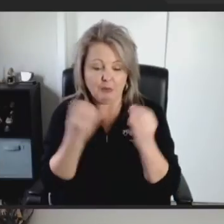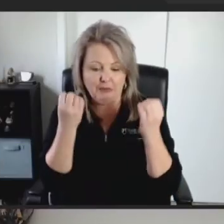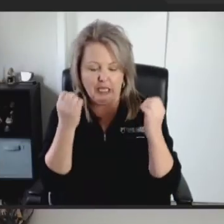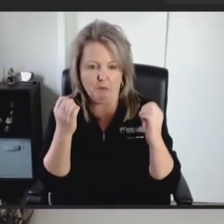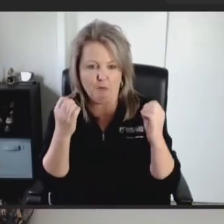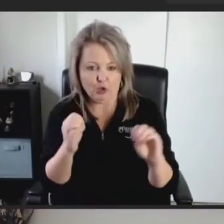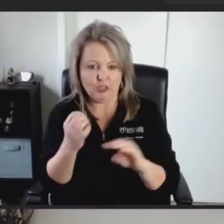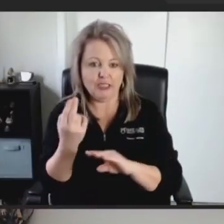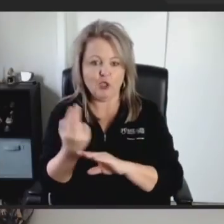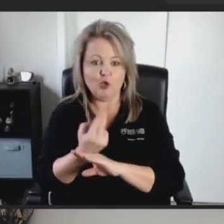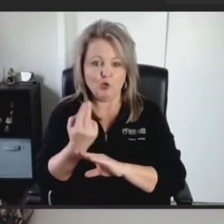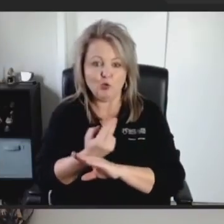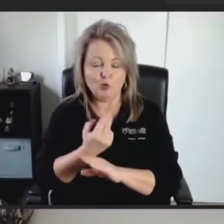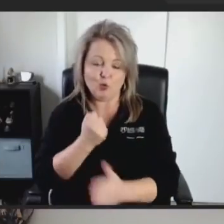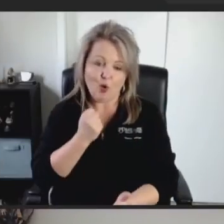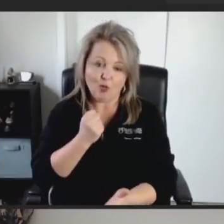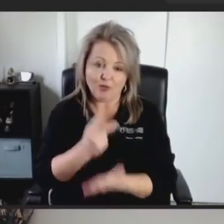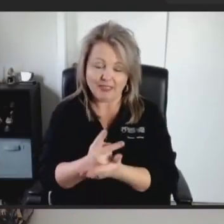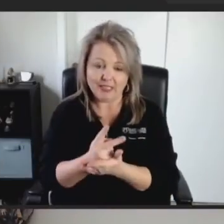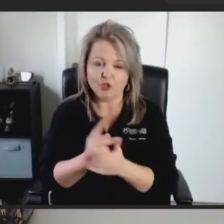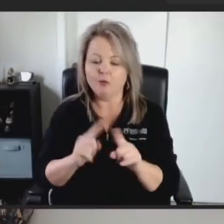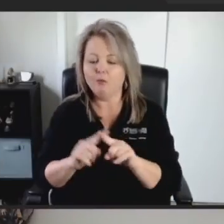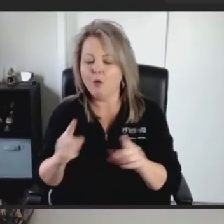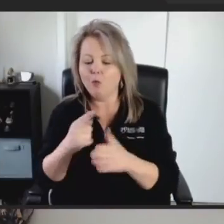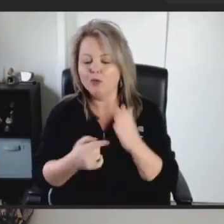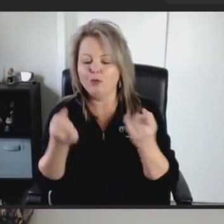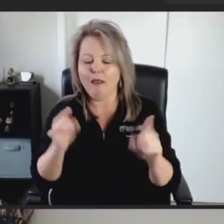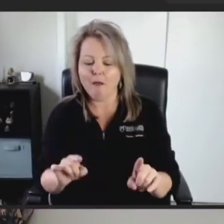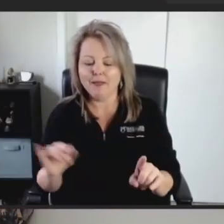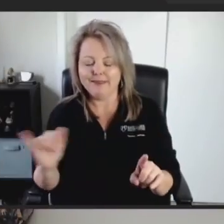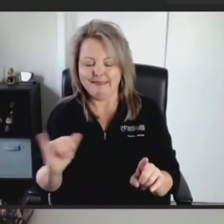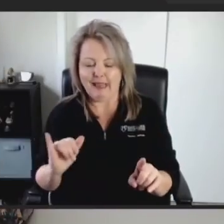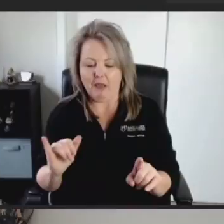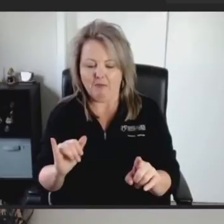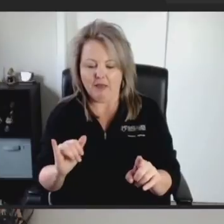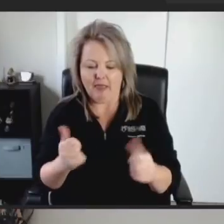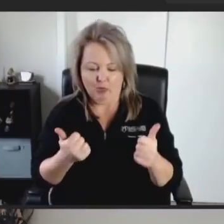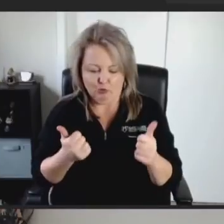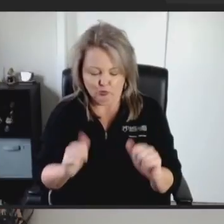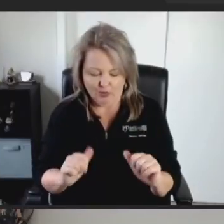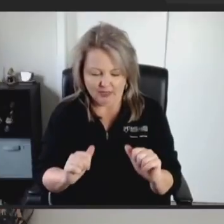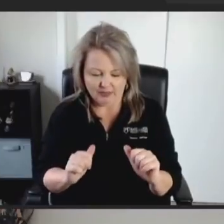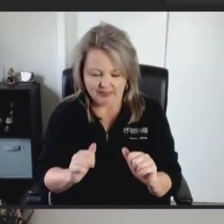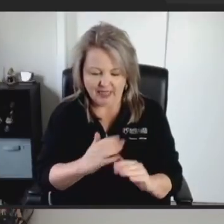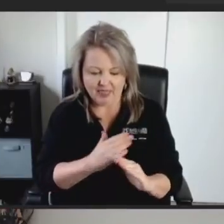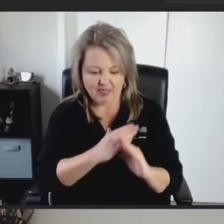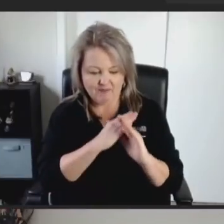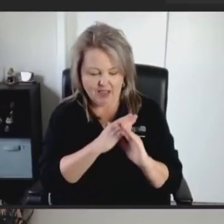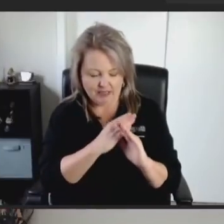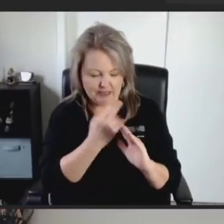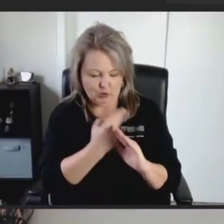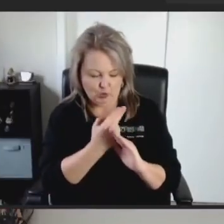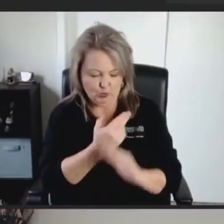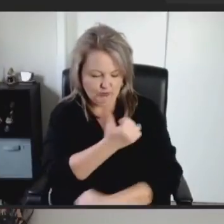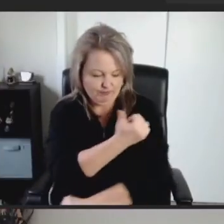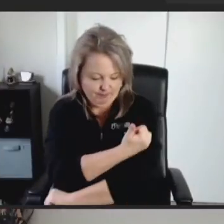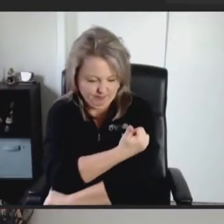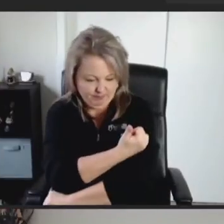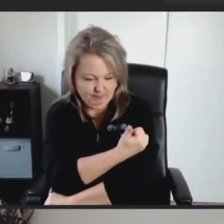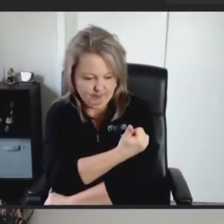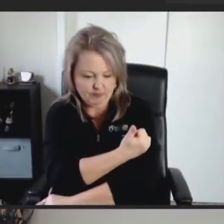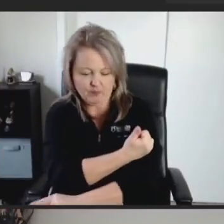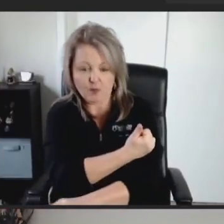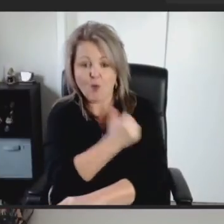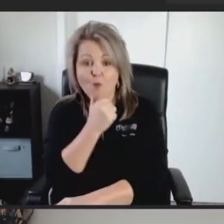use authorization. But what's going to happen is just what happened in the trials. As this vaccine is used, we will have women